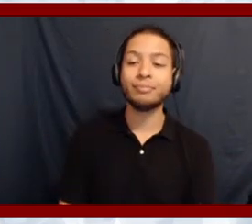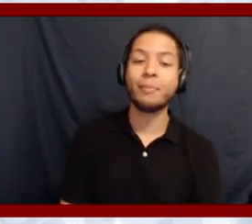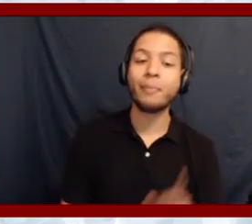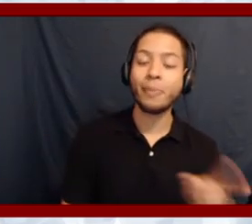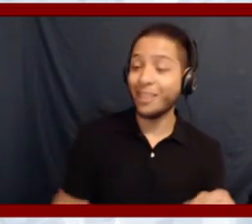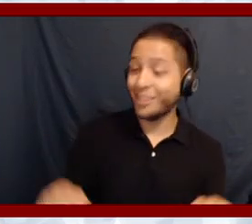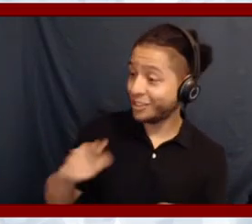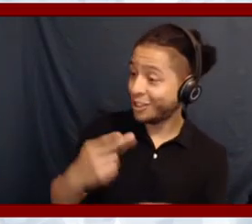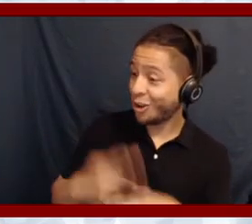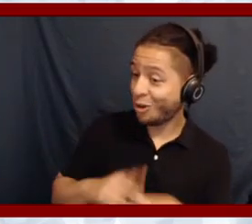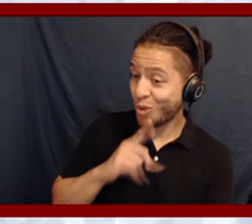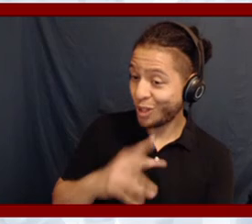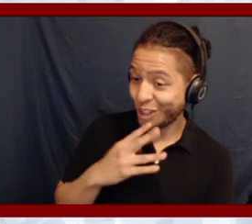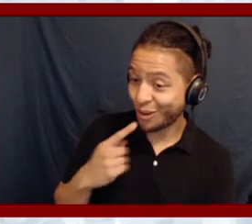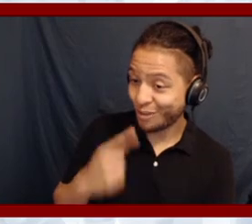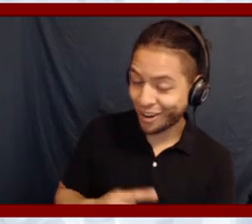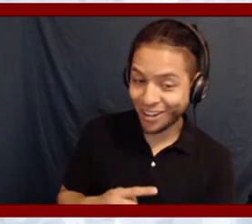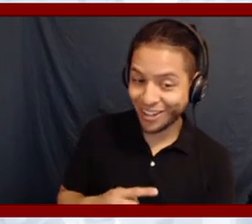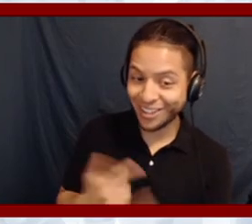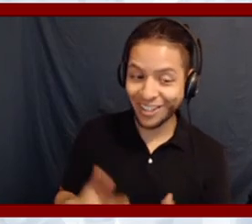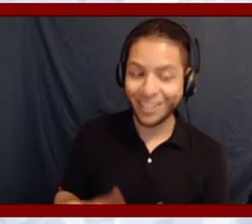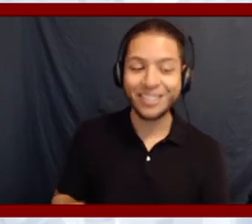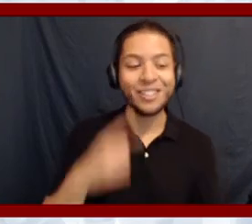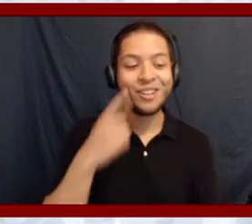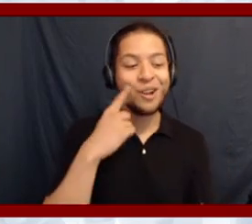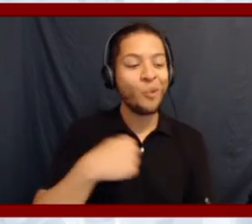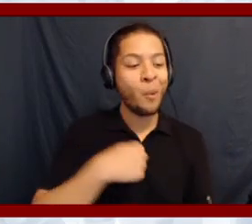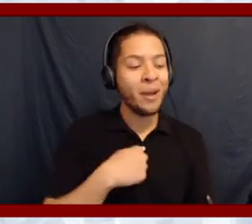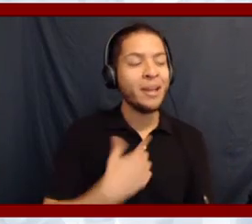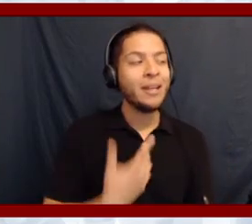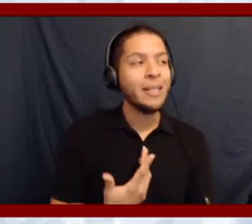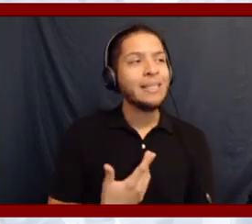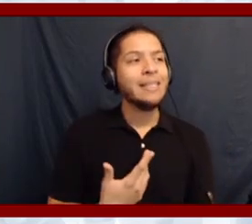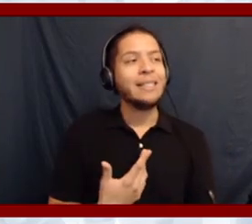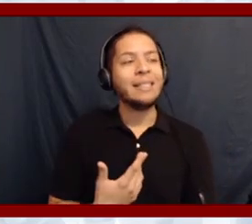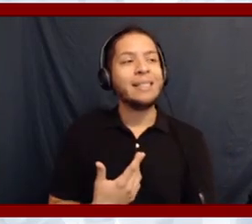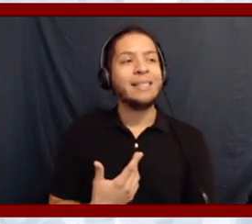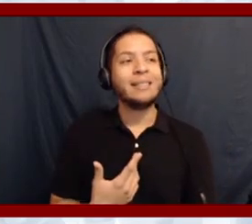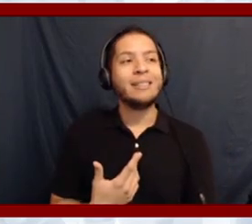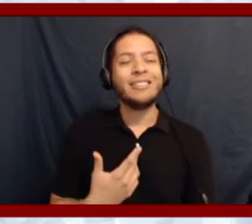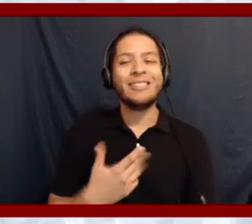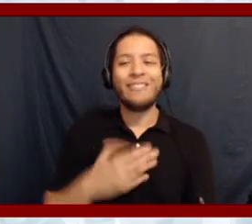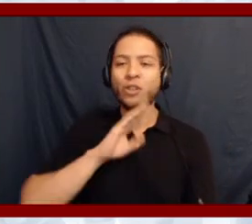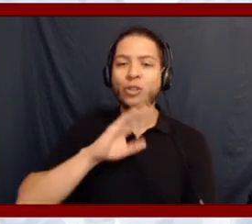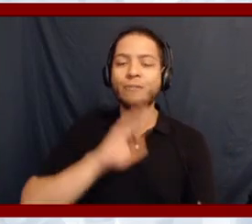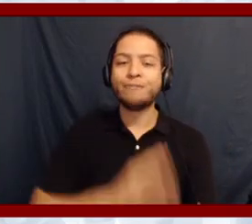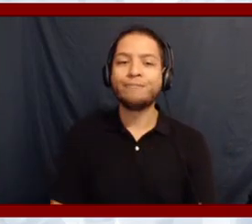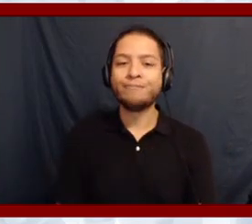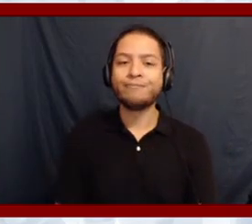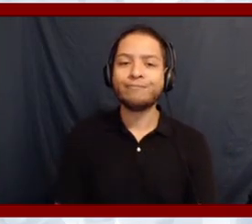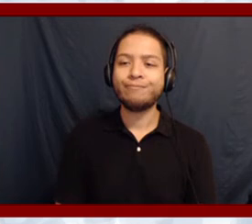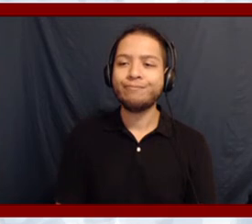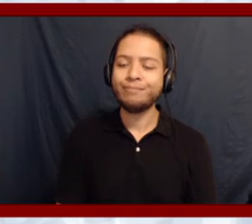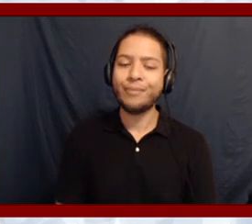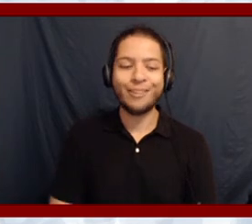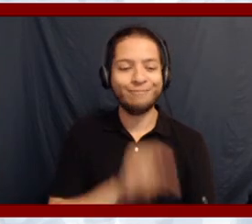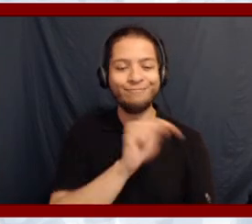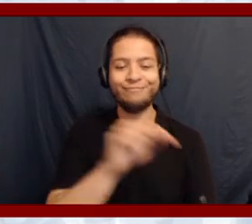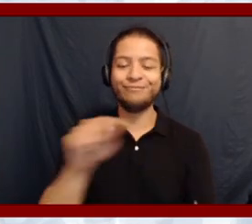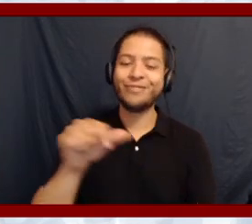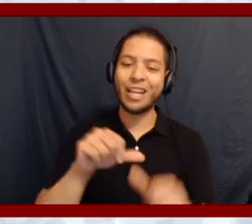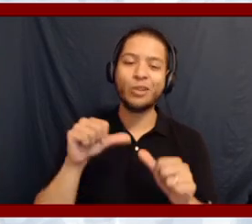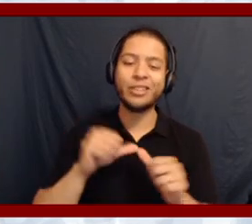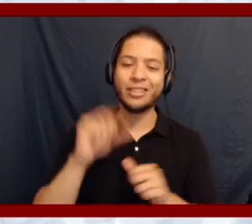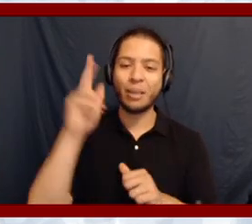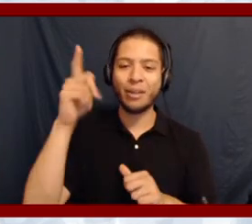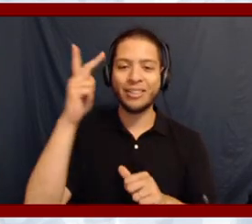right? So for me, it's frustrating that in some places politics got in the way, and it's hurting our Black